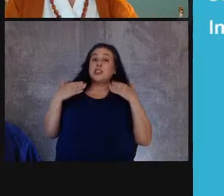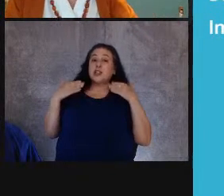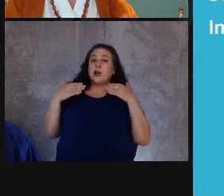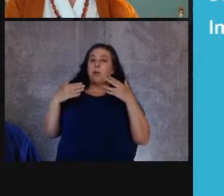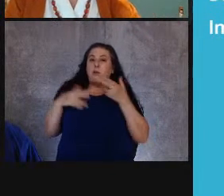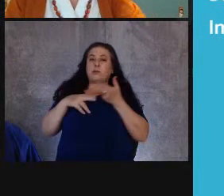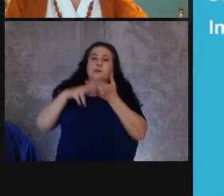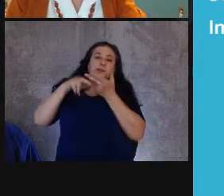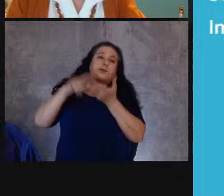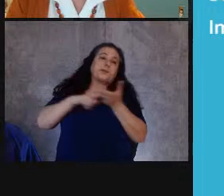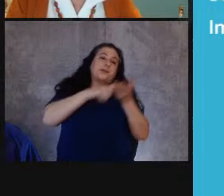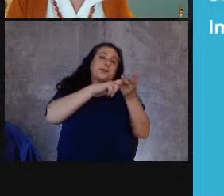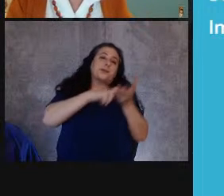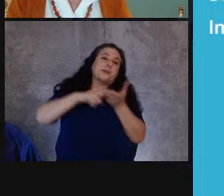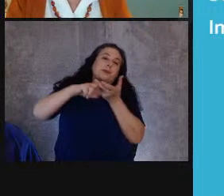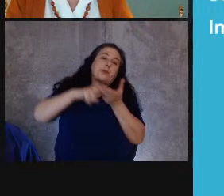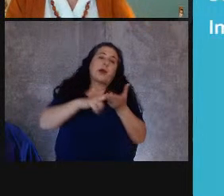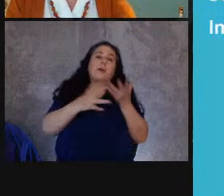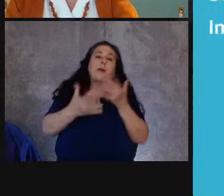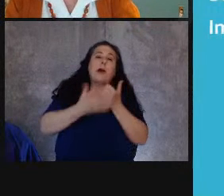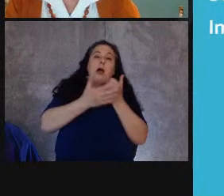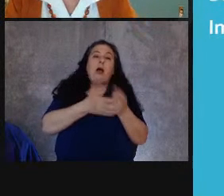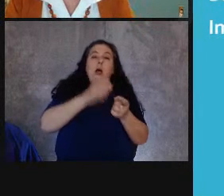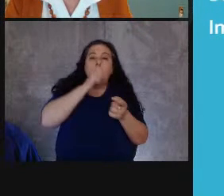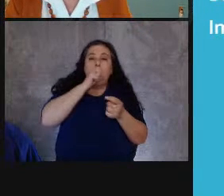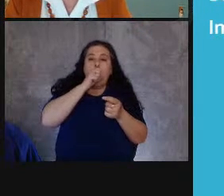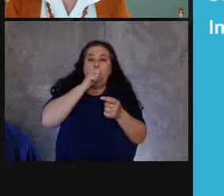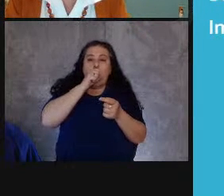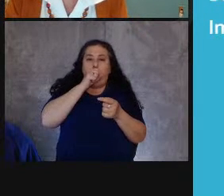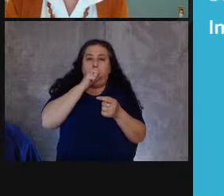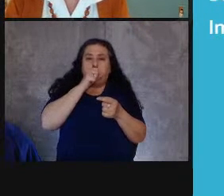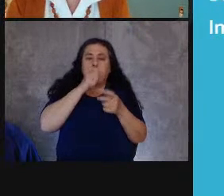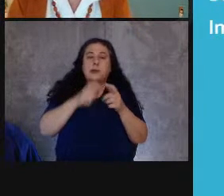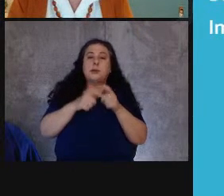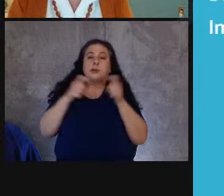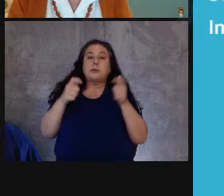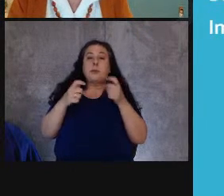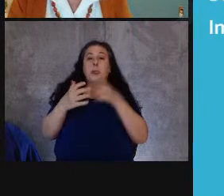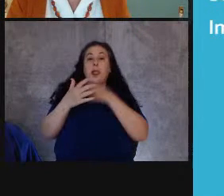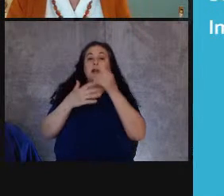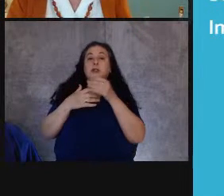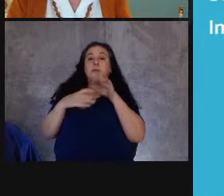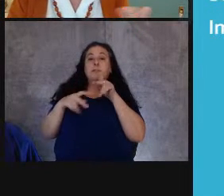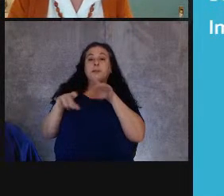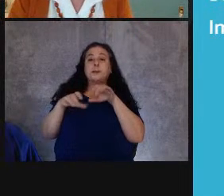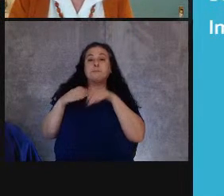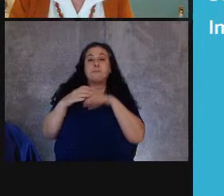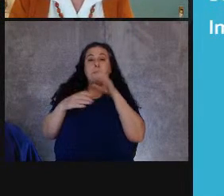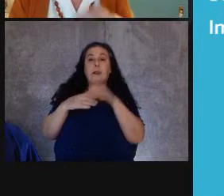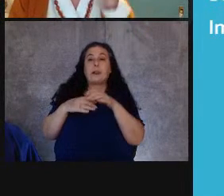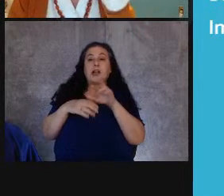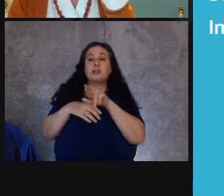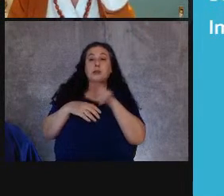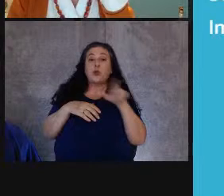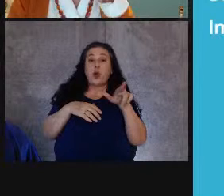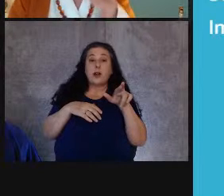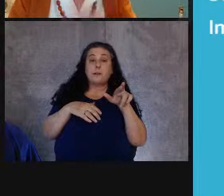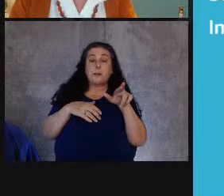right, that in fact might help them. So this was kind of a big project that people did in Chicago. On the right